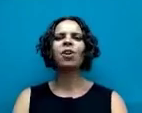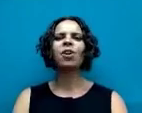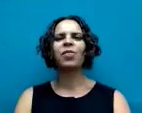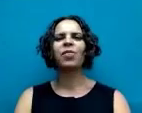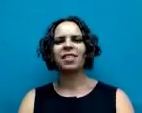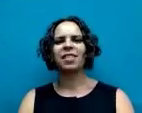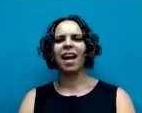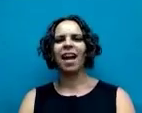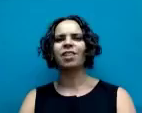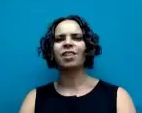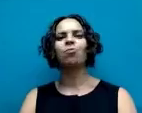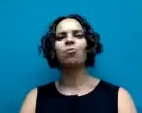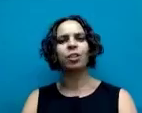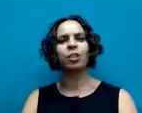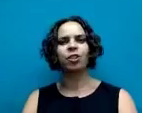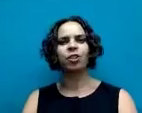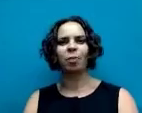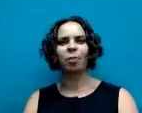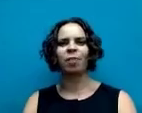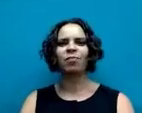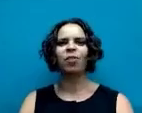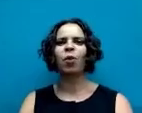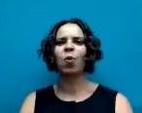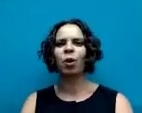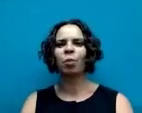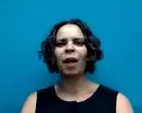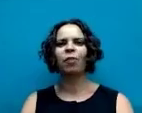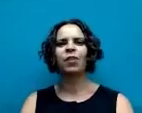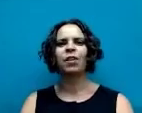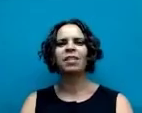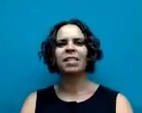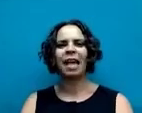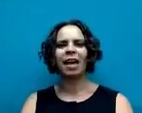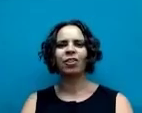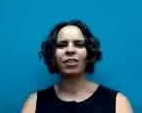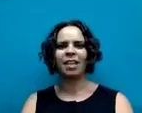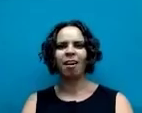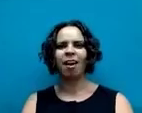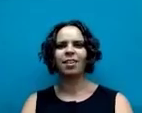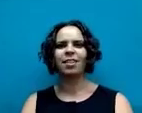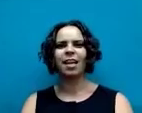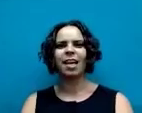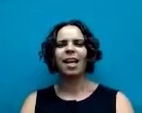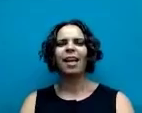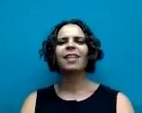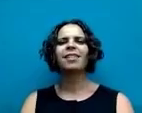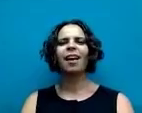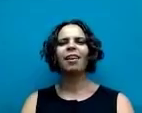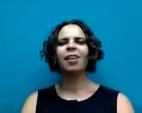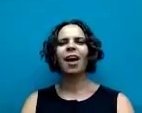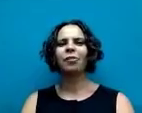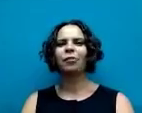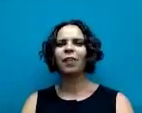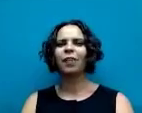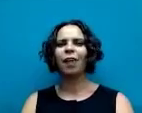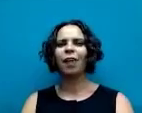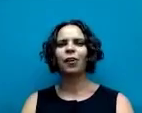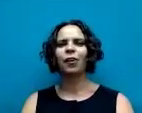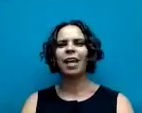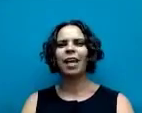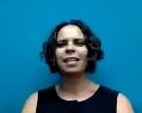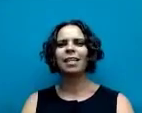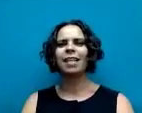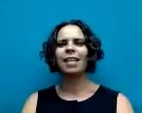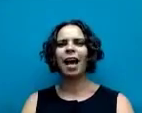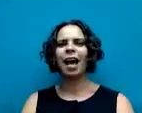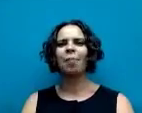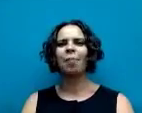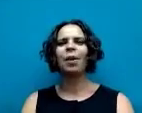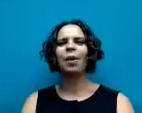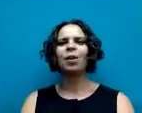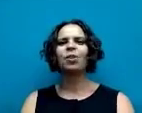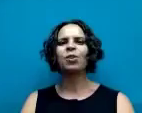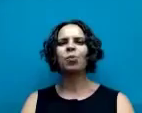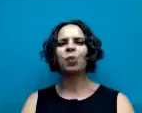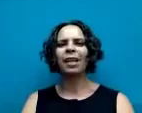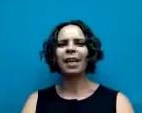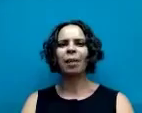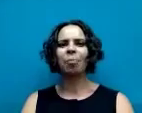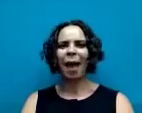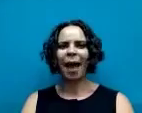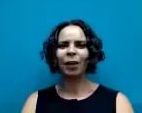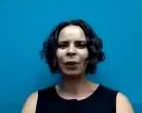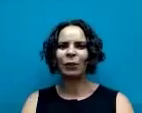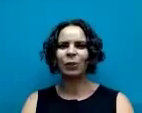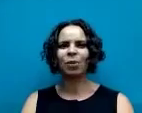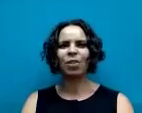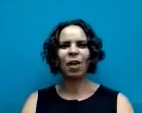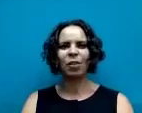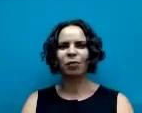And let's start with this guy, Richard Sherman, the cornerback for the Seattle Seahawks. He's gotten a lot of flack for his